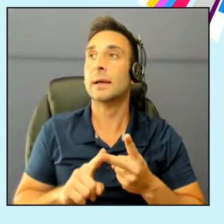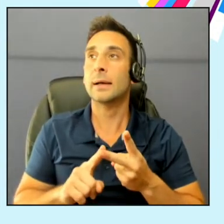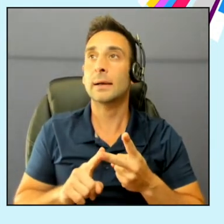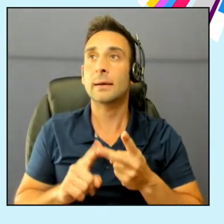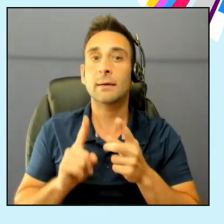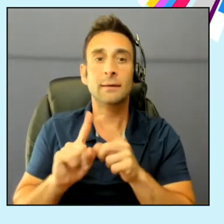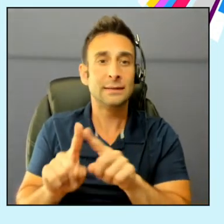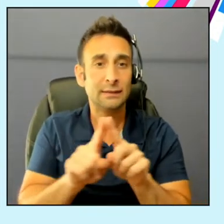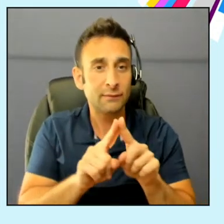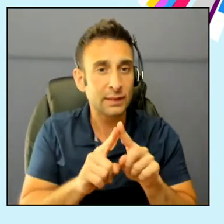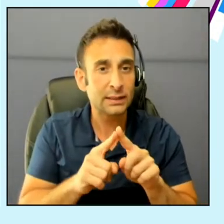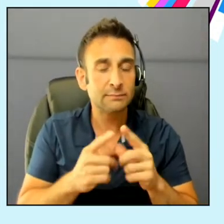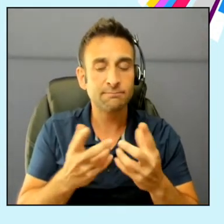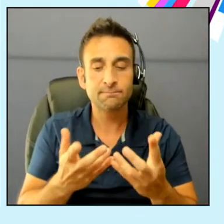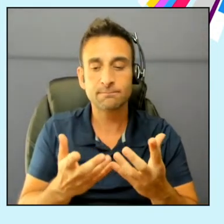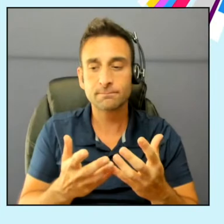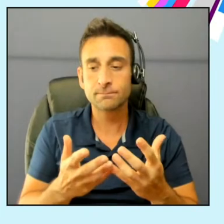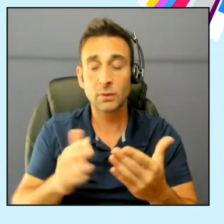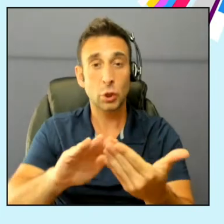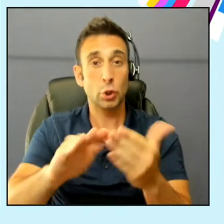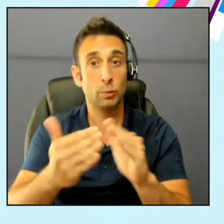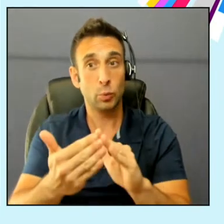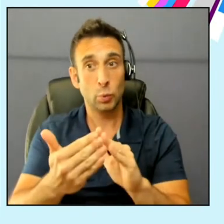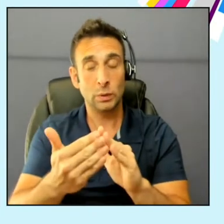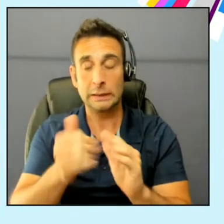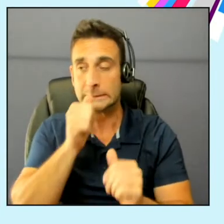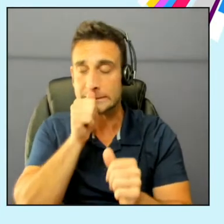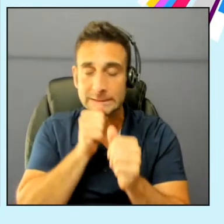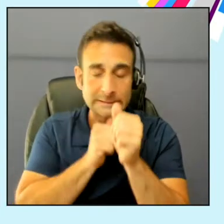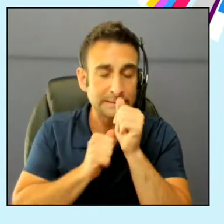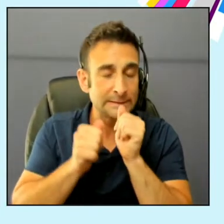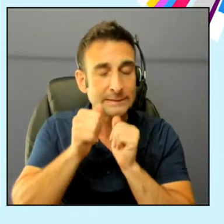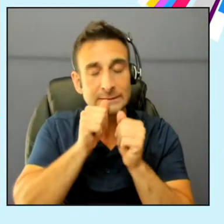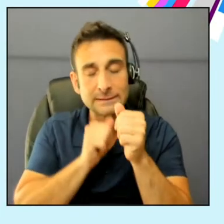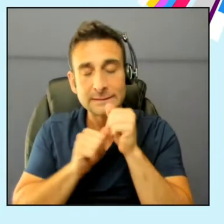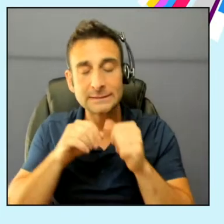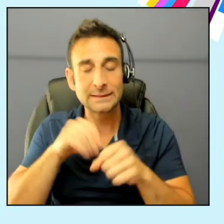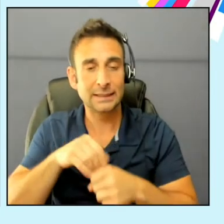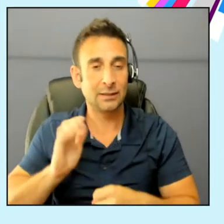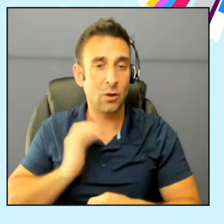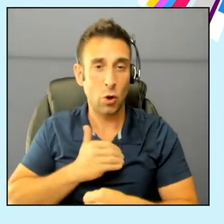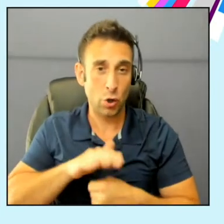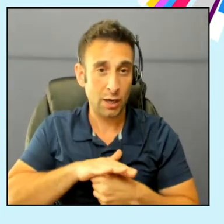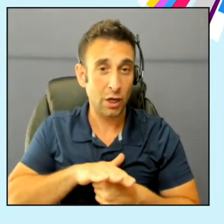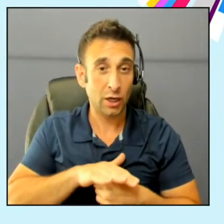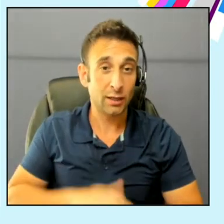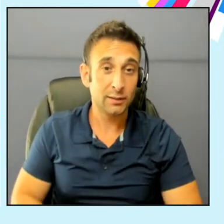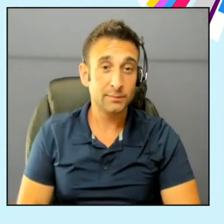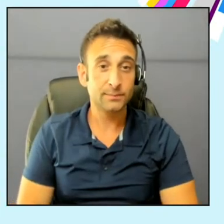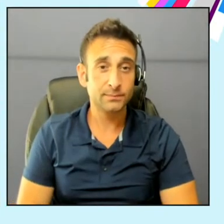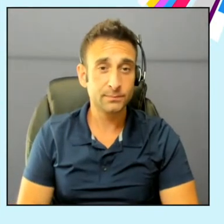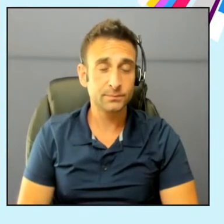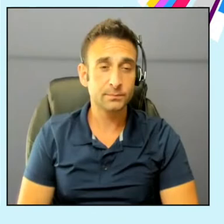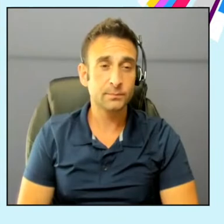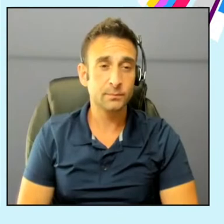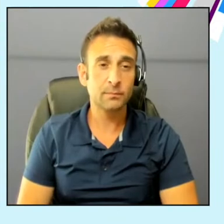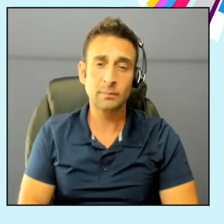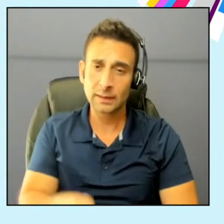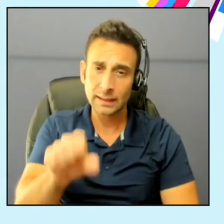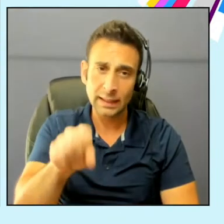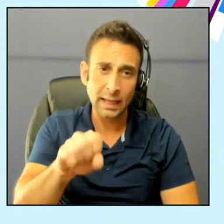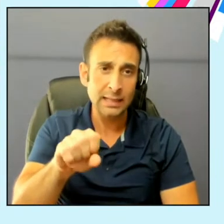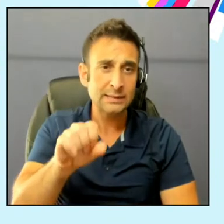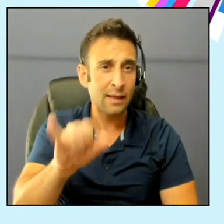our community endures in the region. Yes, there's all of that, absolutely. And